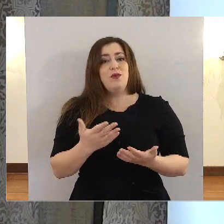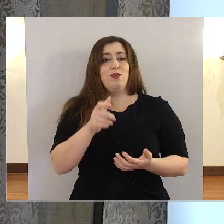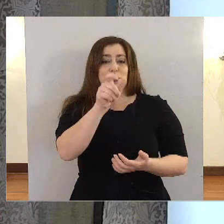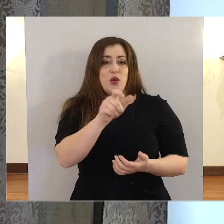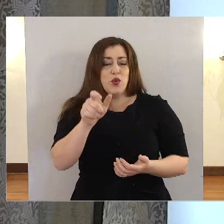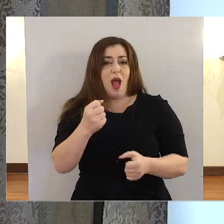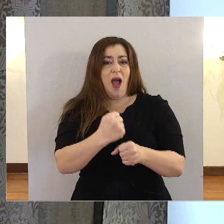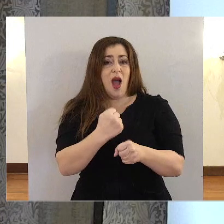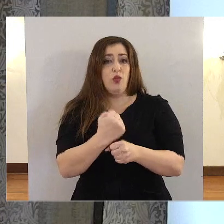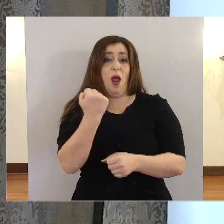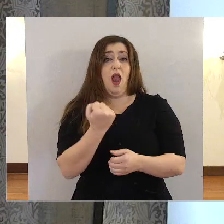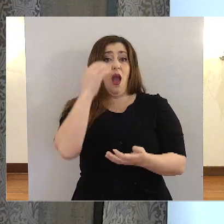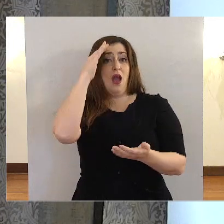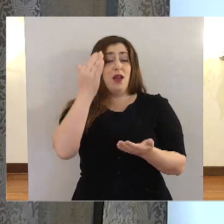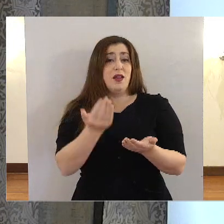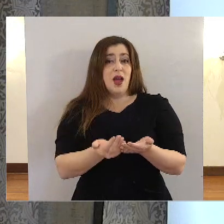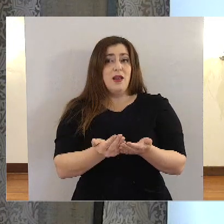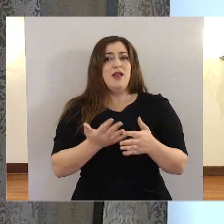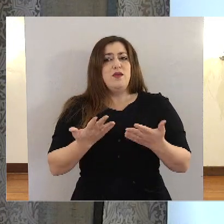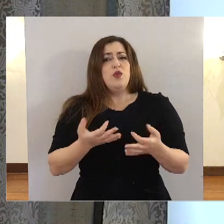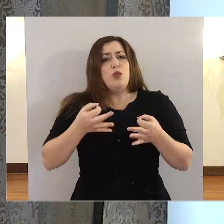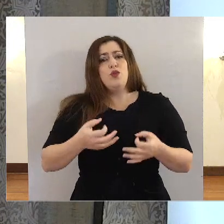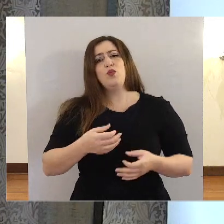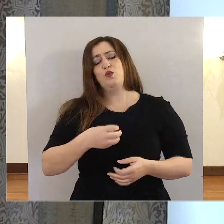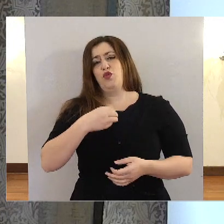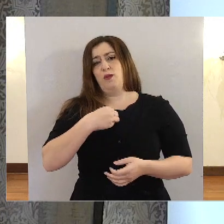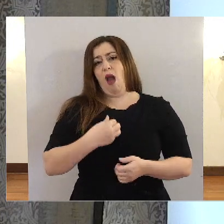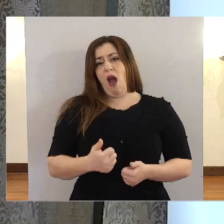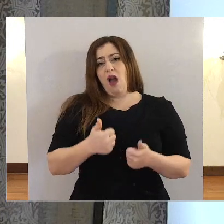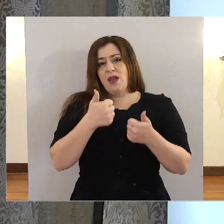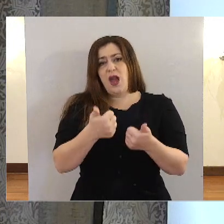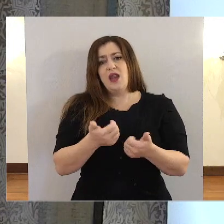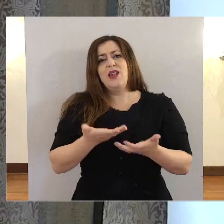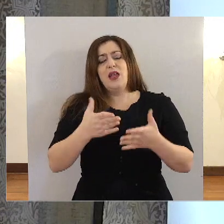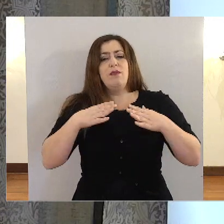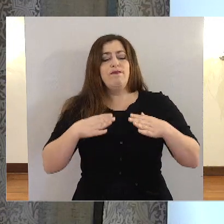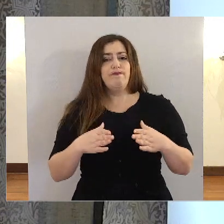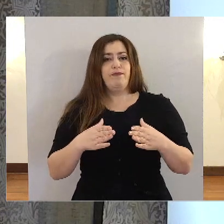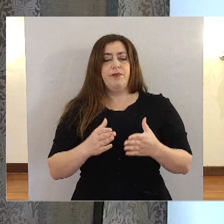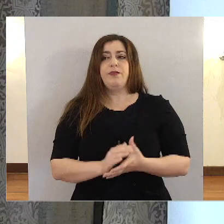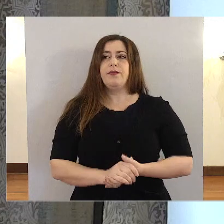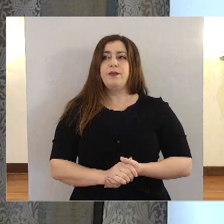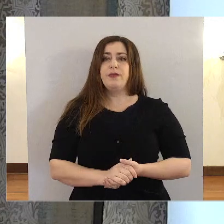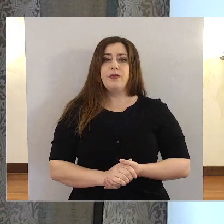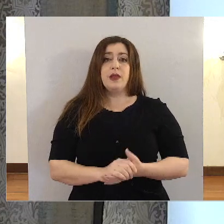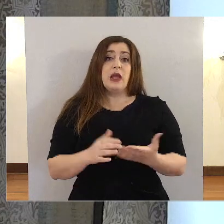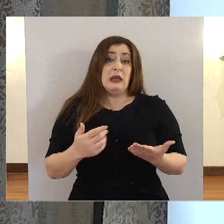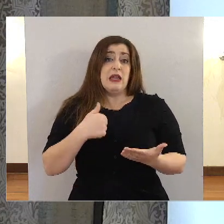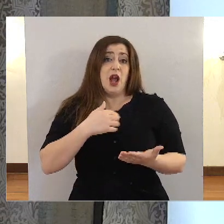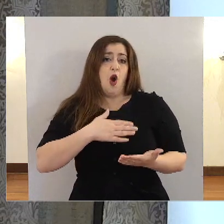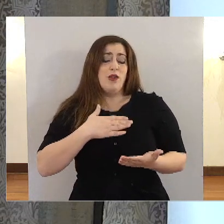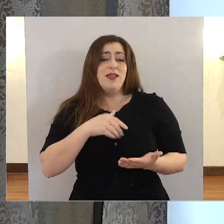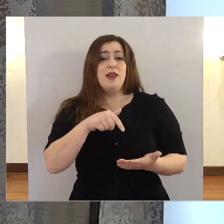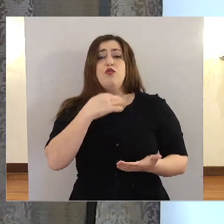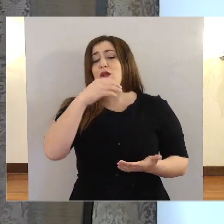dealing with such cases. I know this is a very particular case, but it's not only the case of my cousin. We're speaking